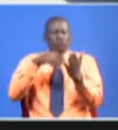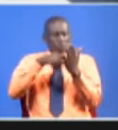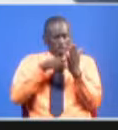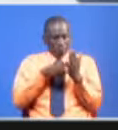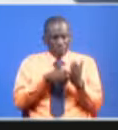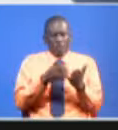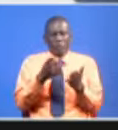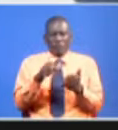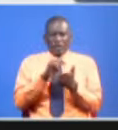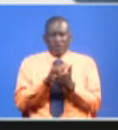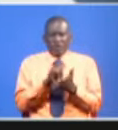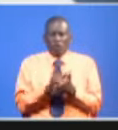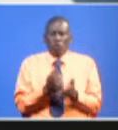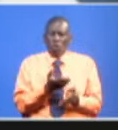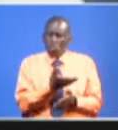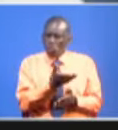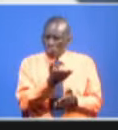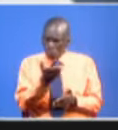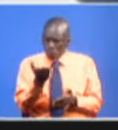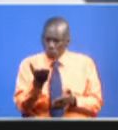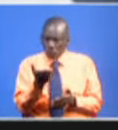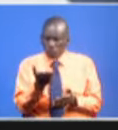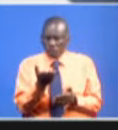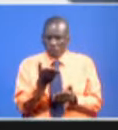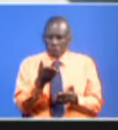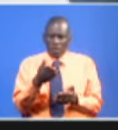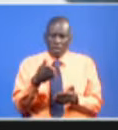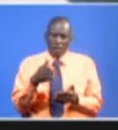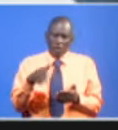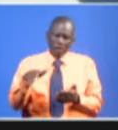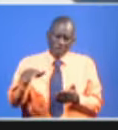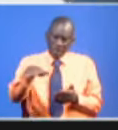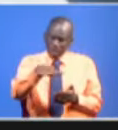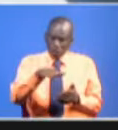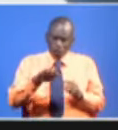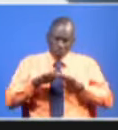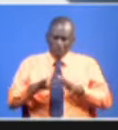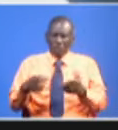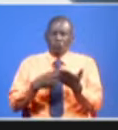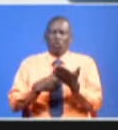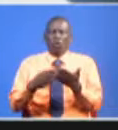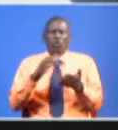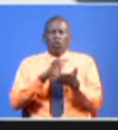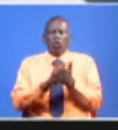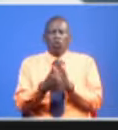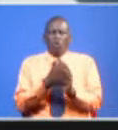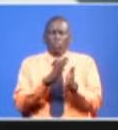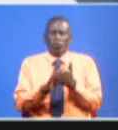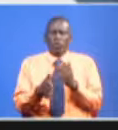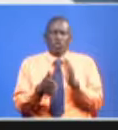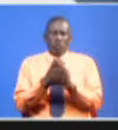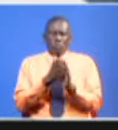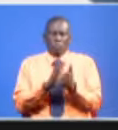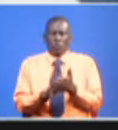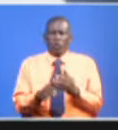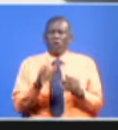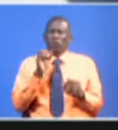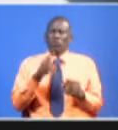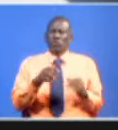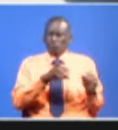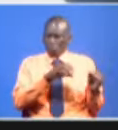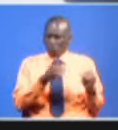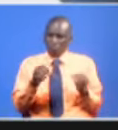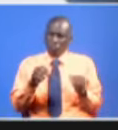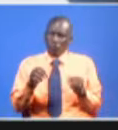is that those spaces should be left sacred, and nobody should take politics to the